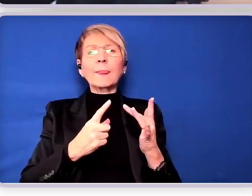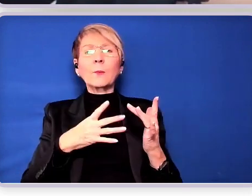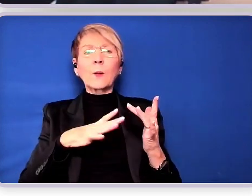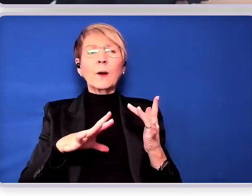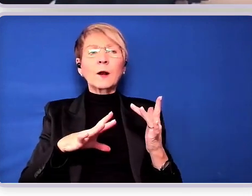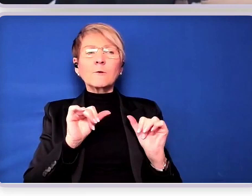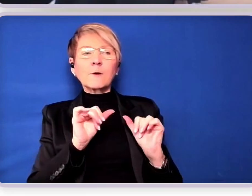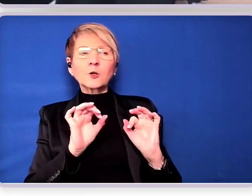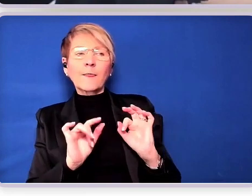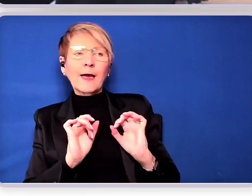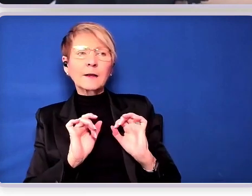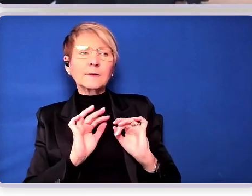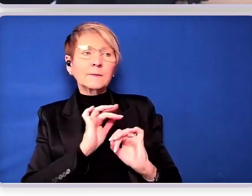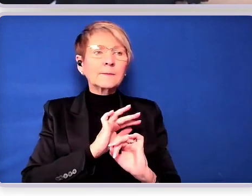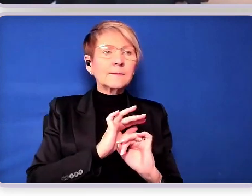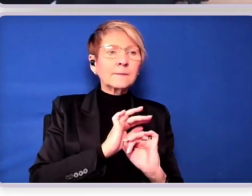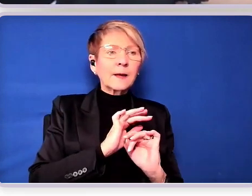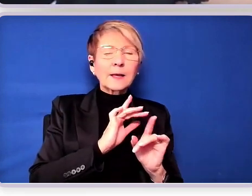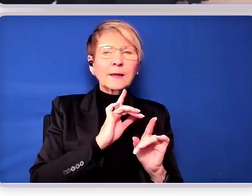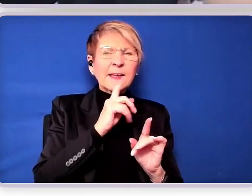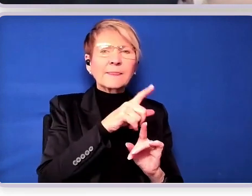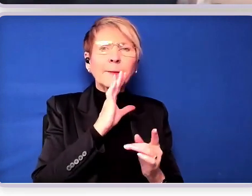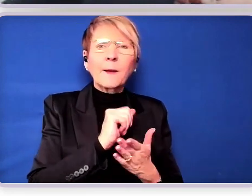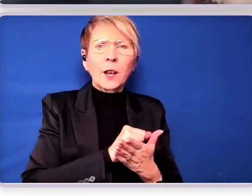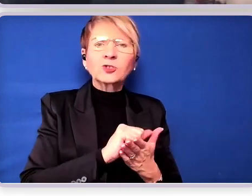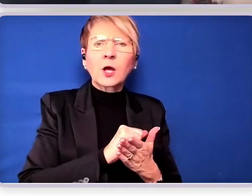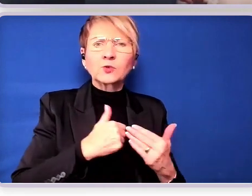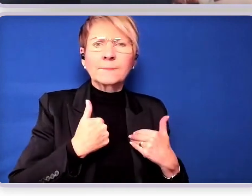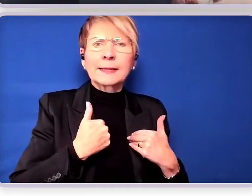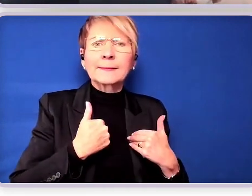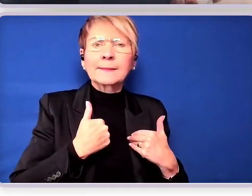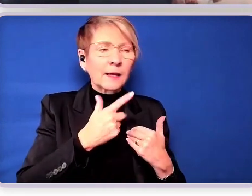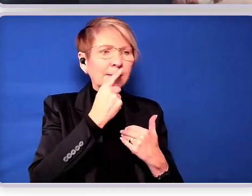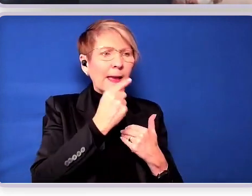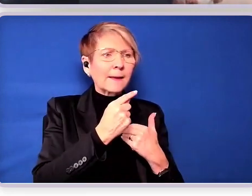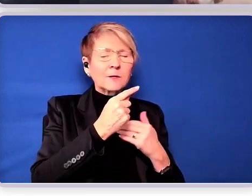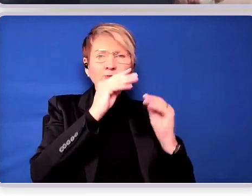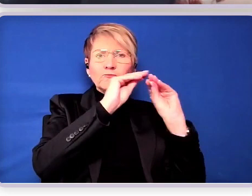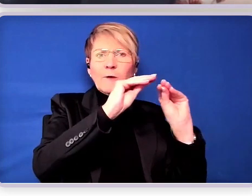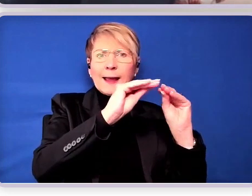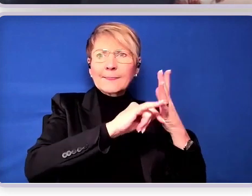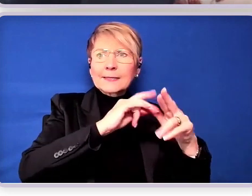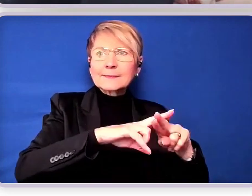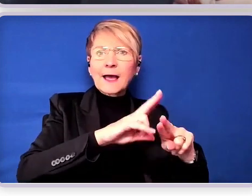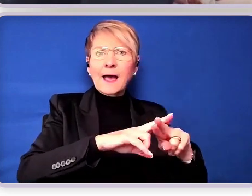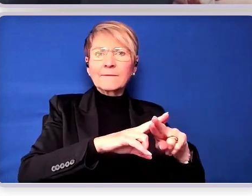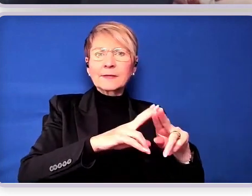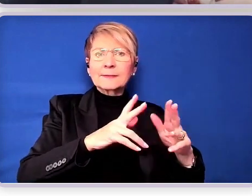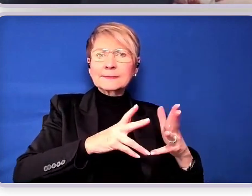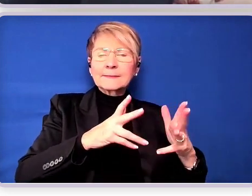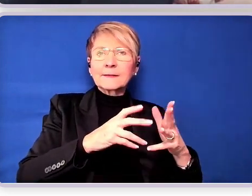for apologies. You can ask for training. But